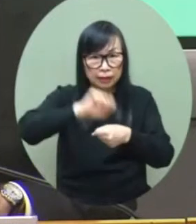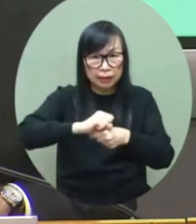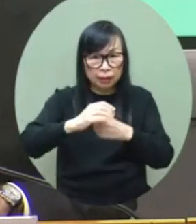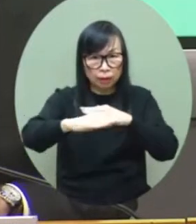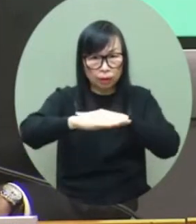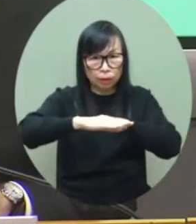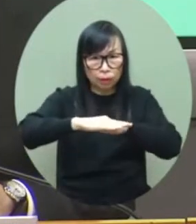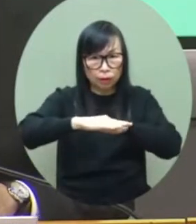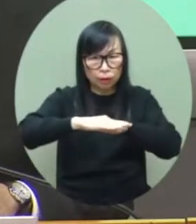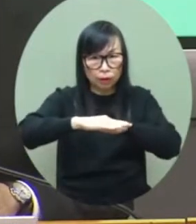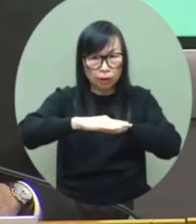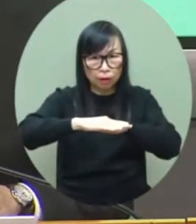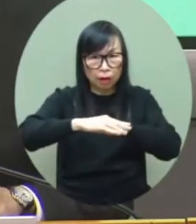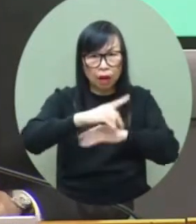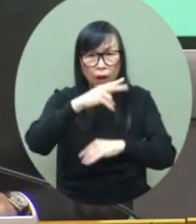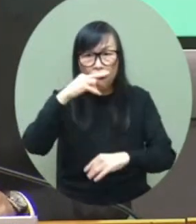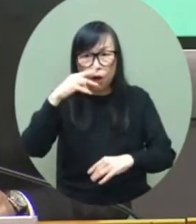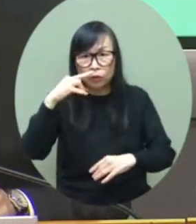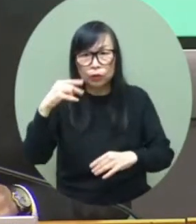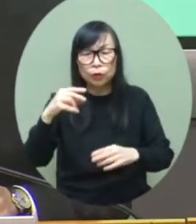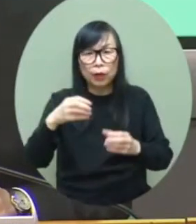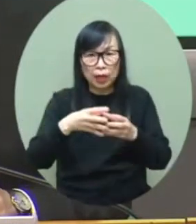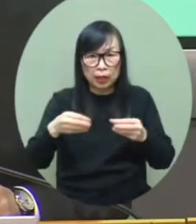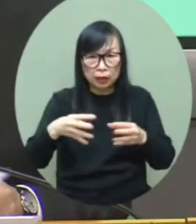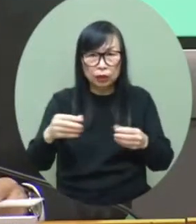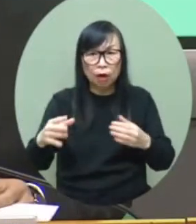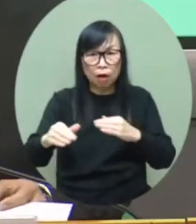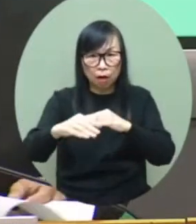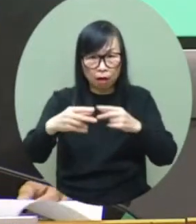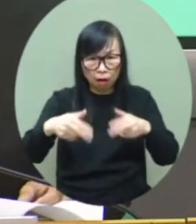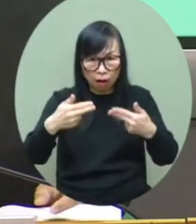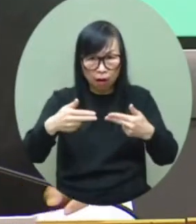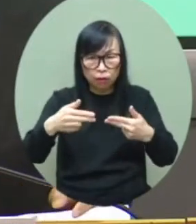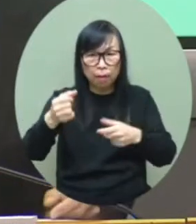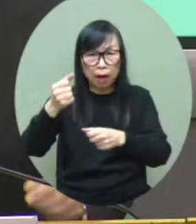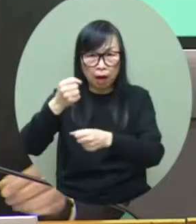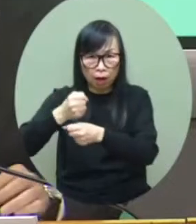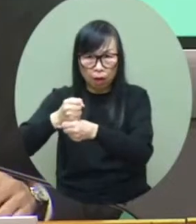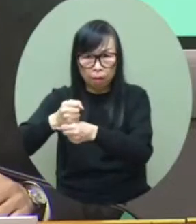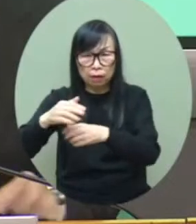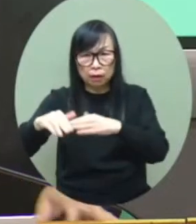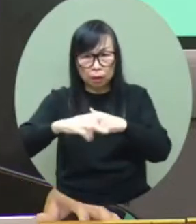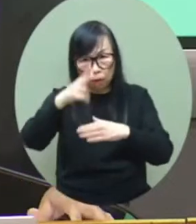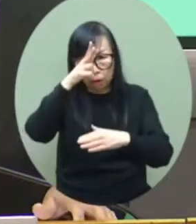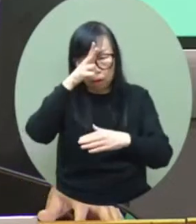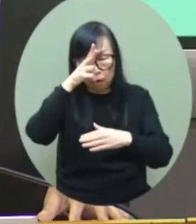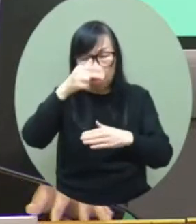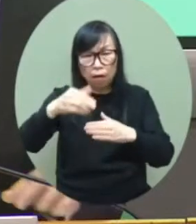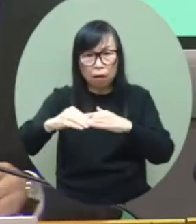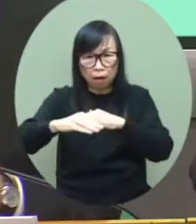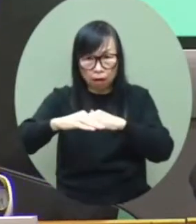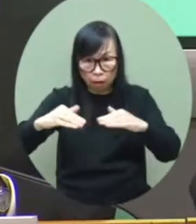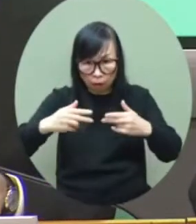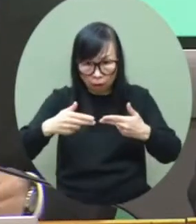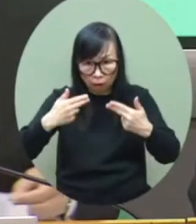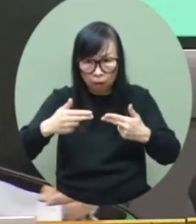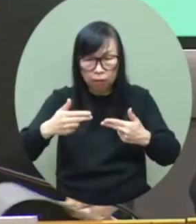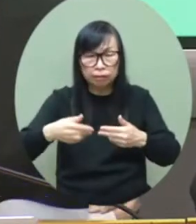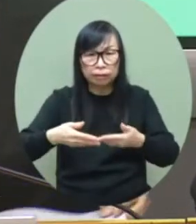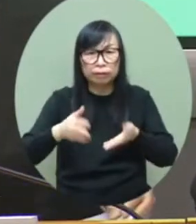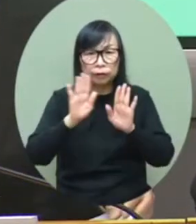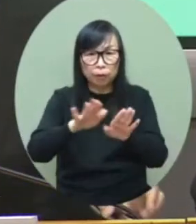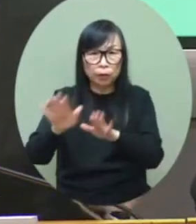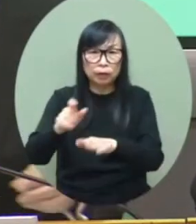quota. As for the Low Wu BCP, Hang Yun Wai Lantong